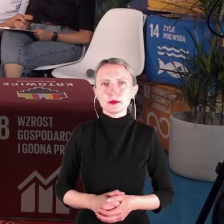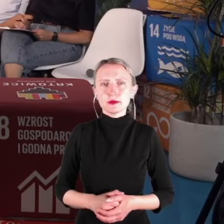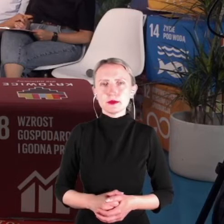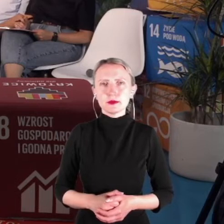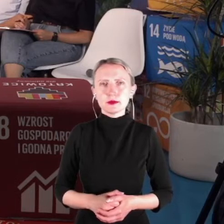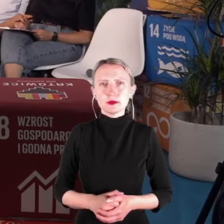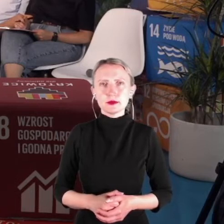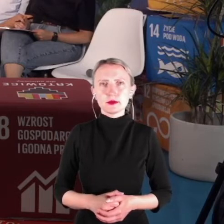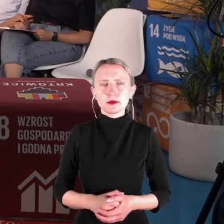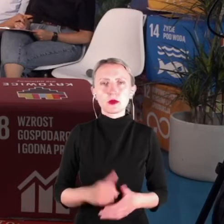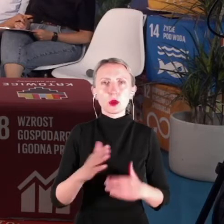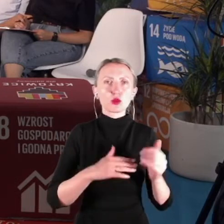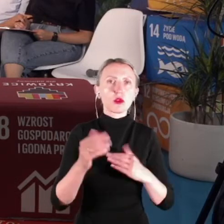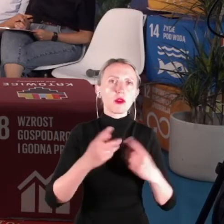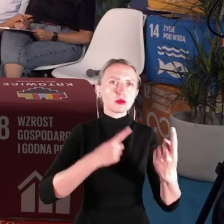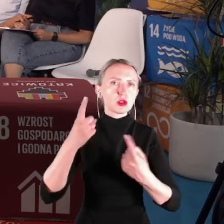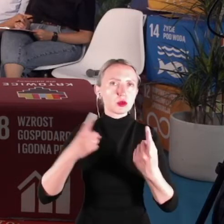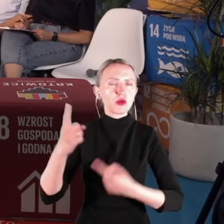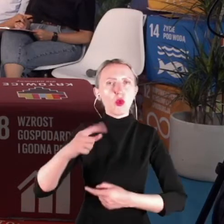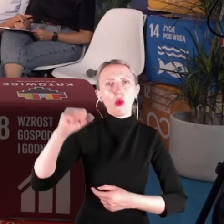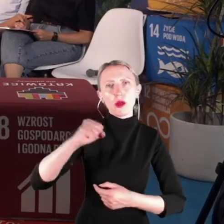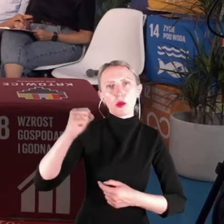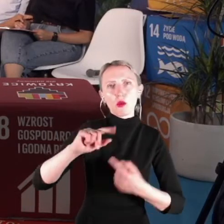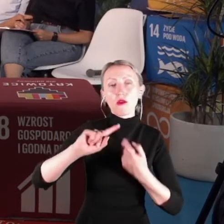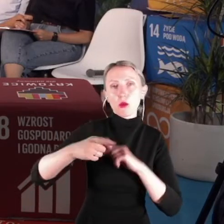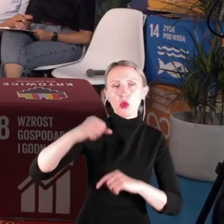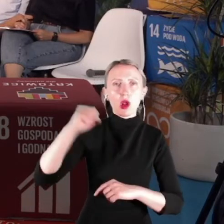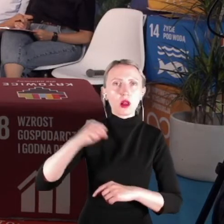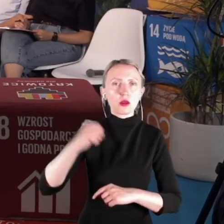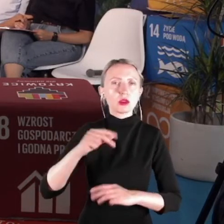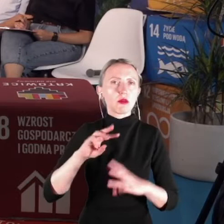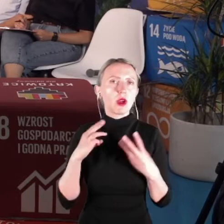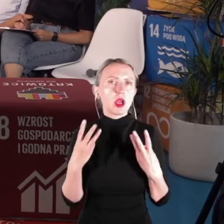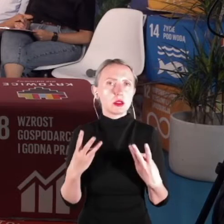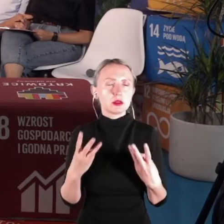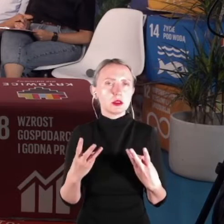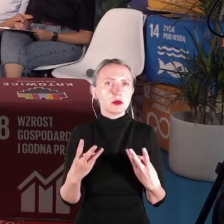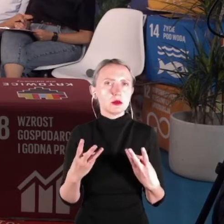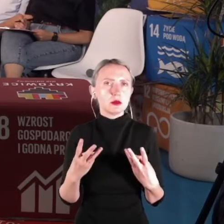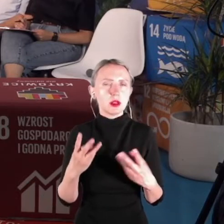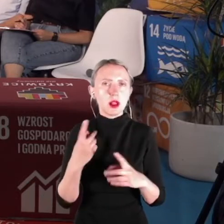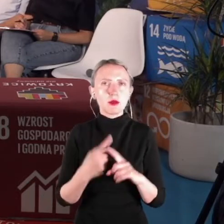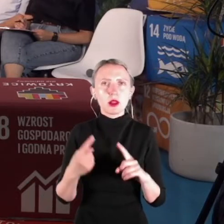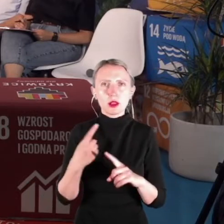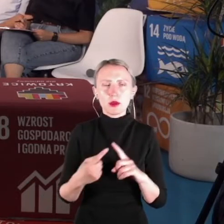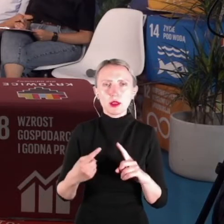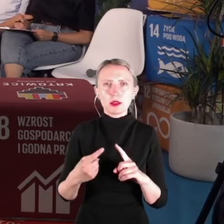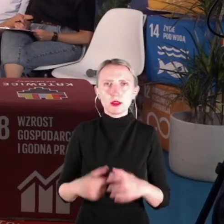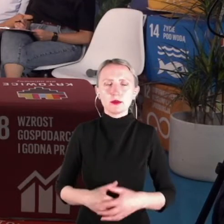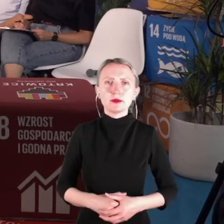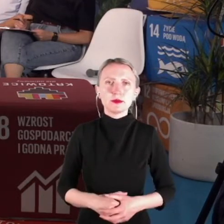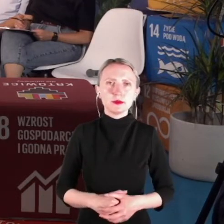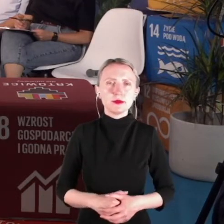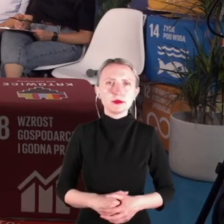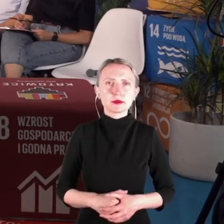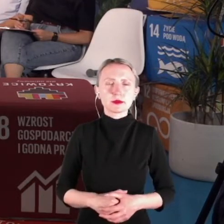of course such kind of towns is pushing us to look at the sites that are unconventionally